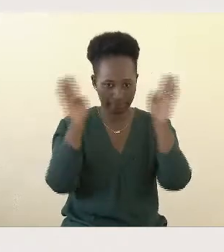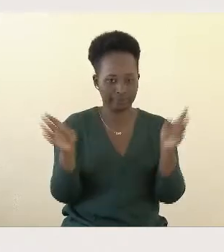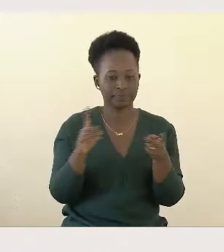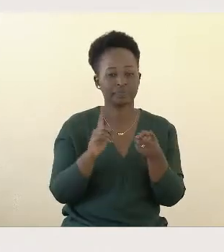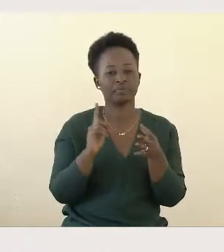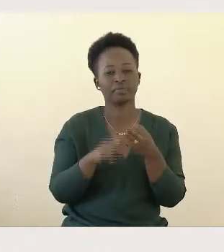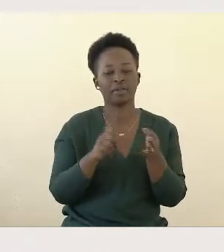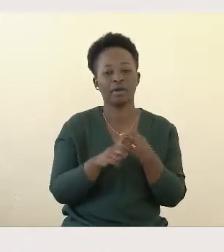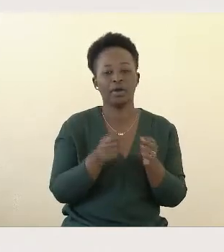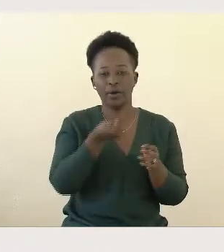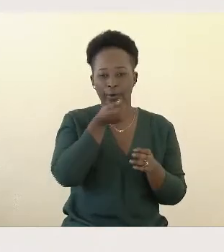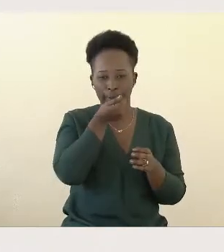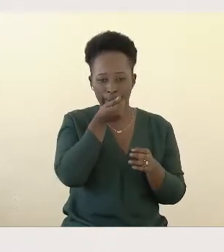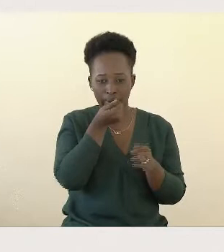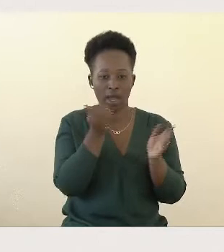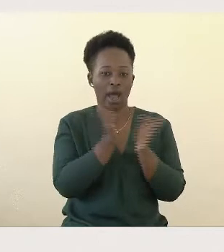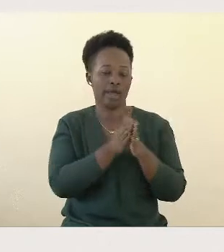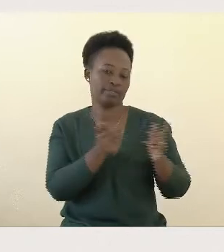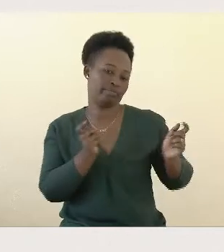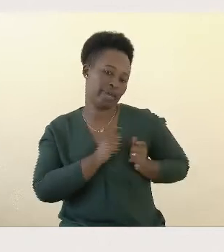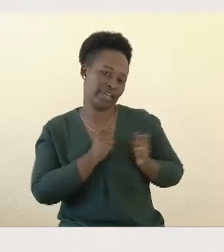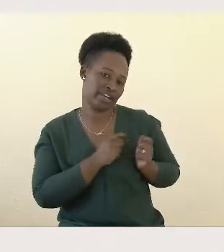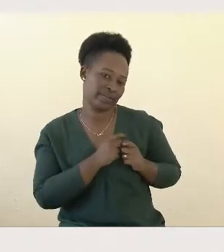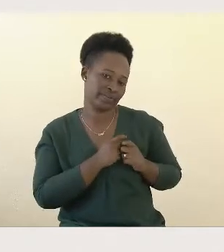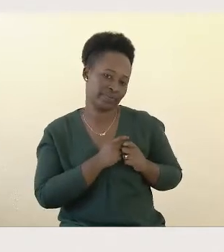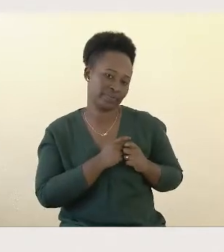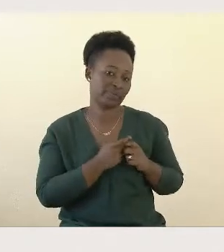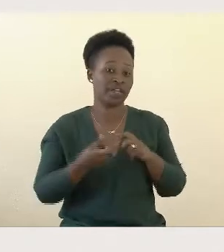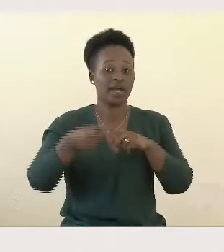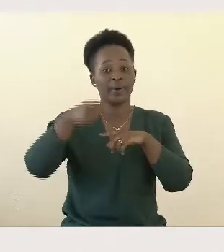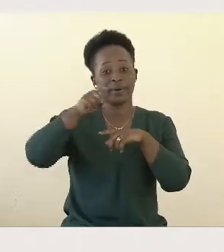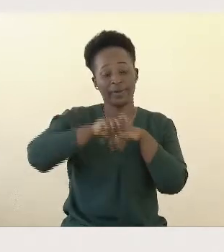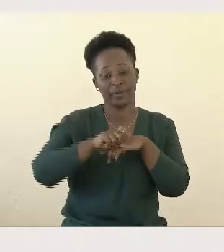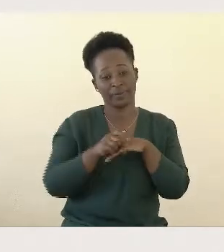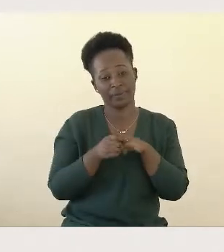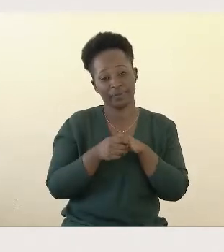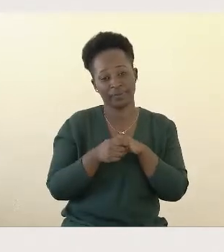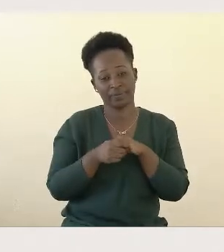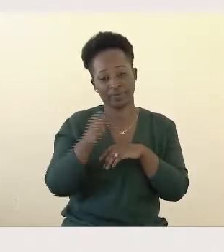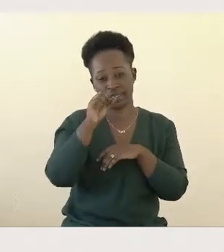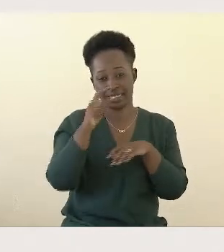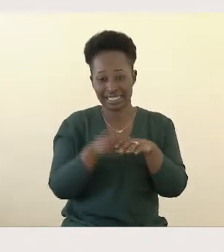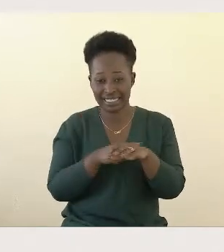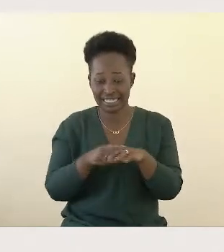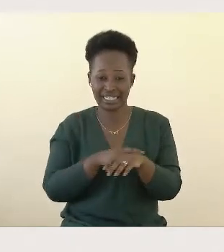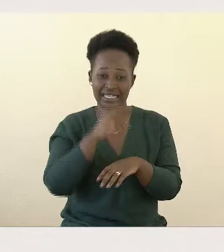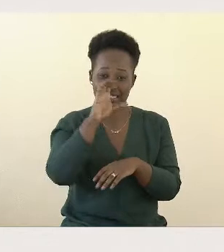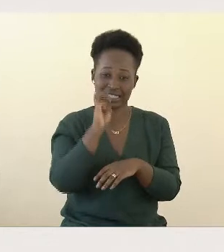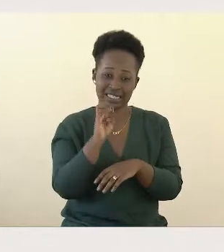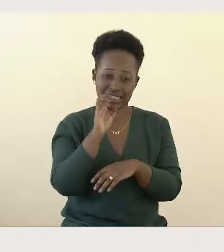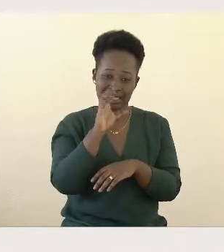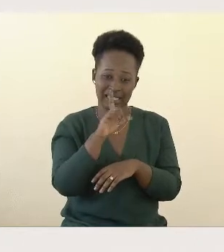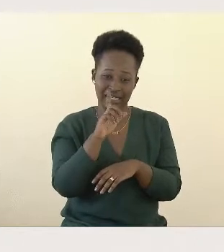as well as we talk about pain. In addition, the skin cells it acts